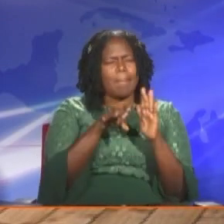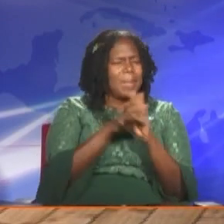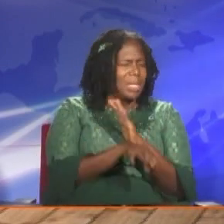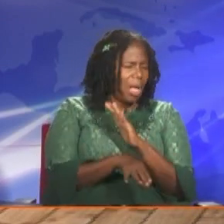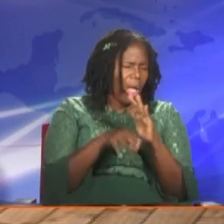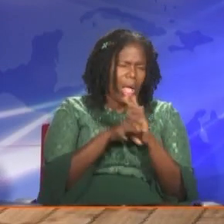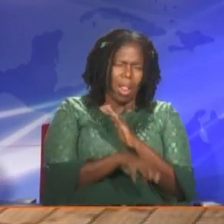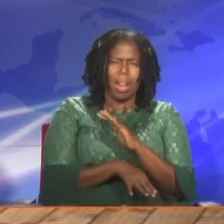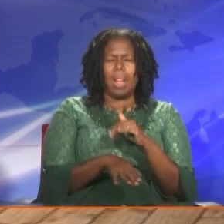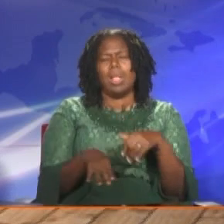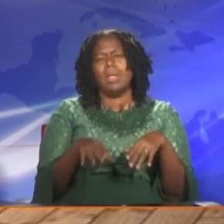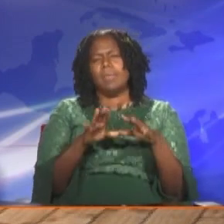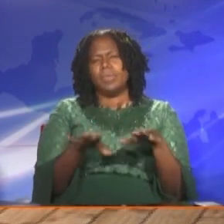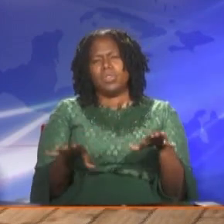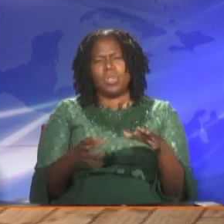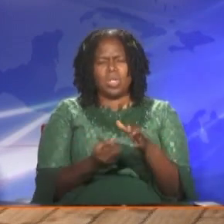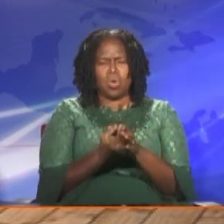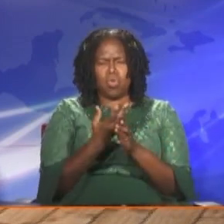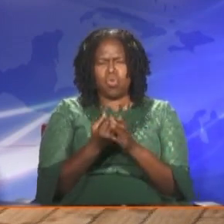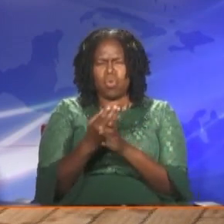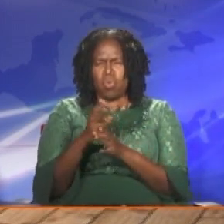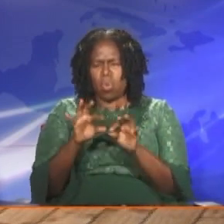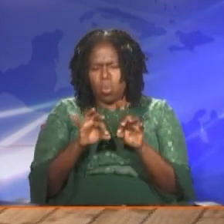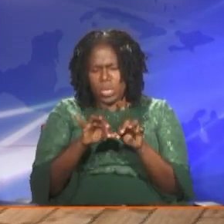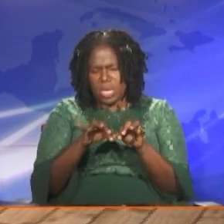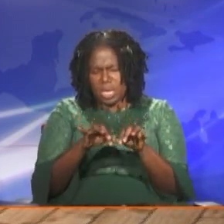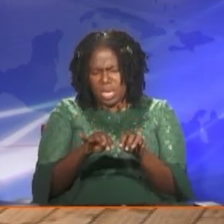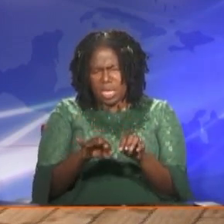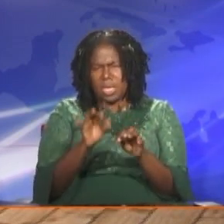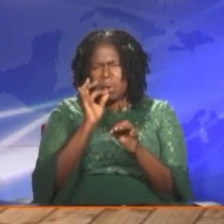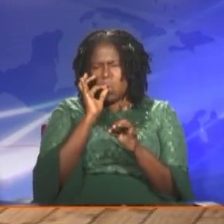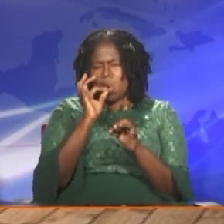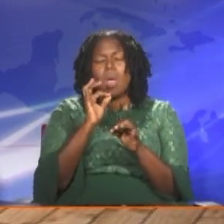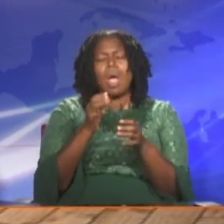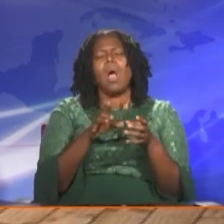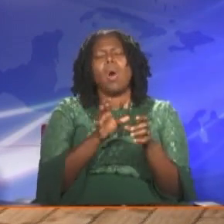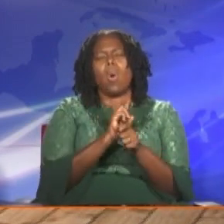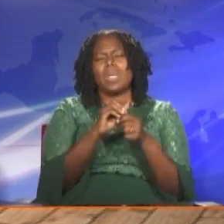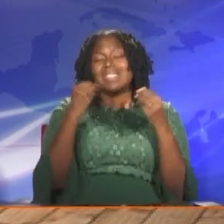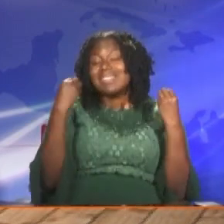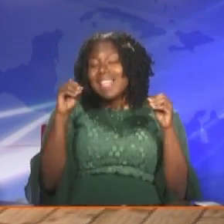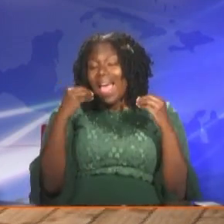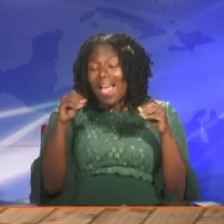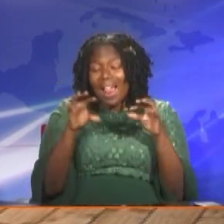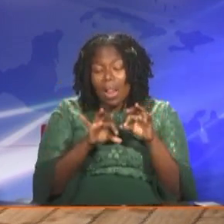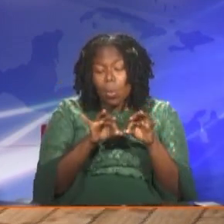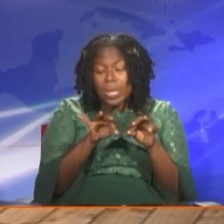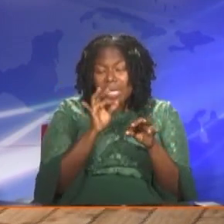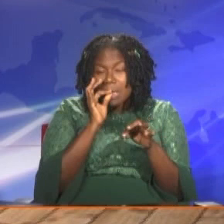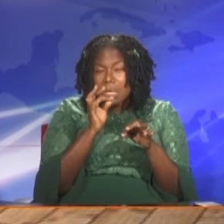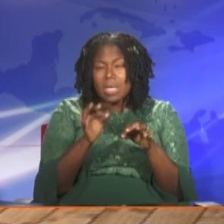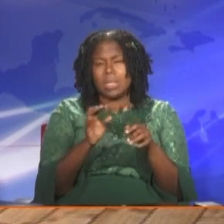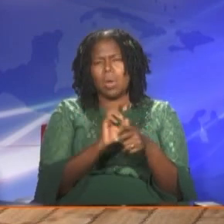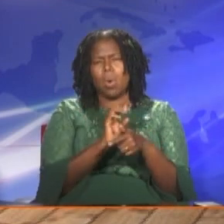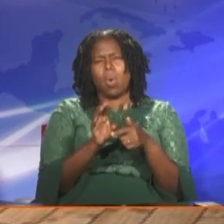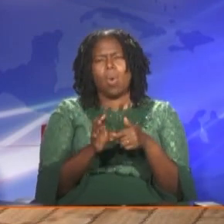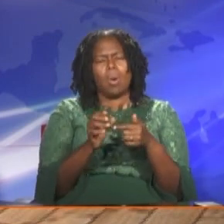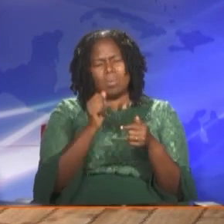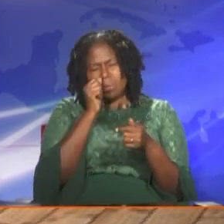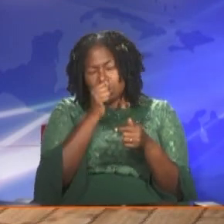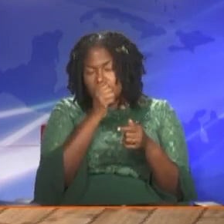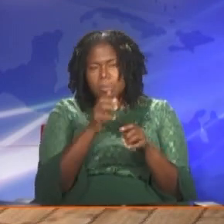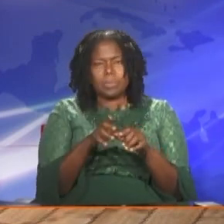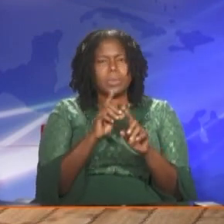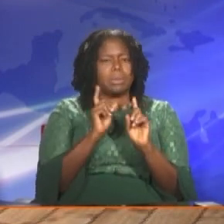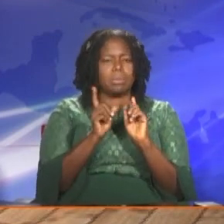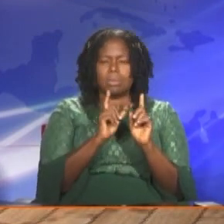involved in criminal issues, but usually there's some adult behind the scenes who is manipulating the child to be engaged in